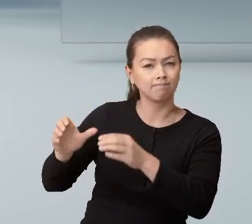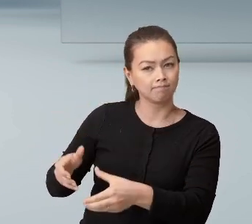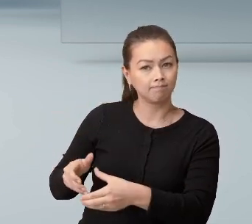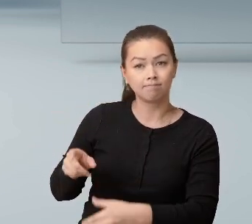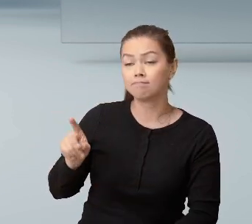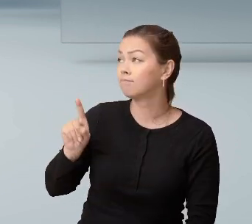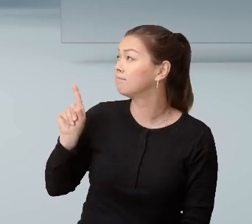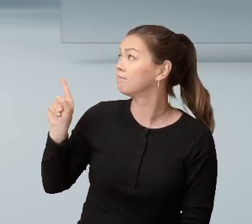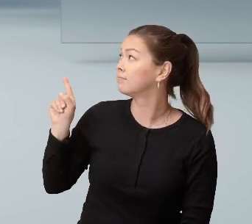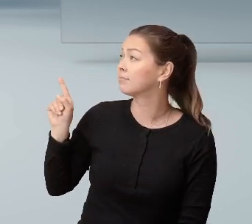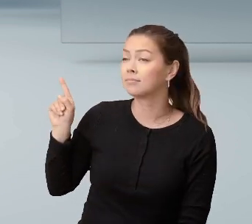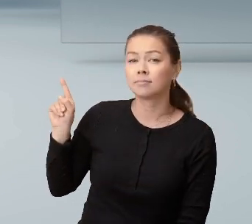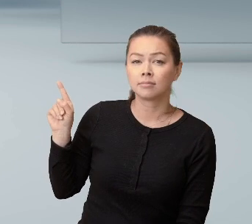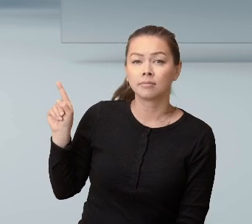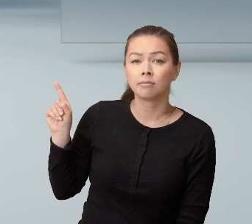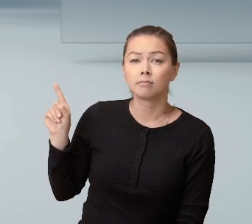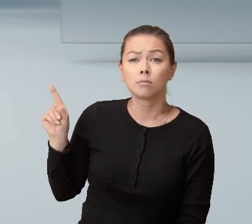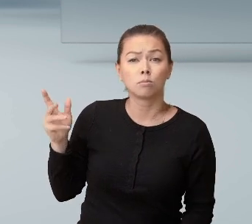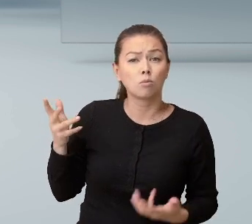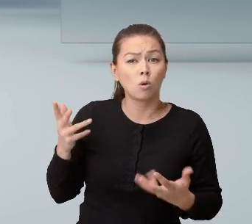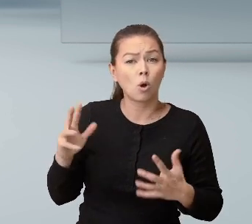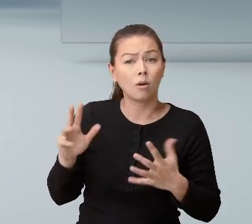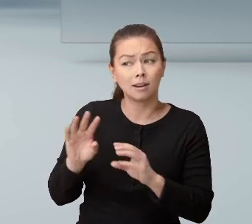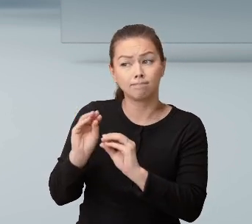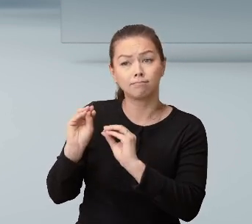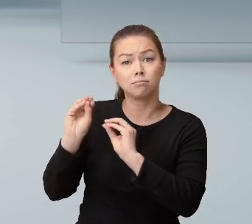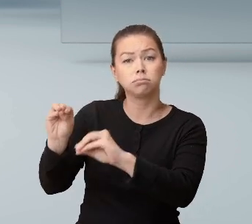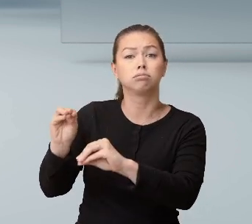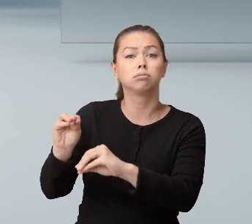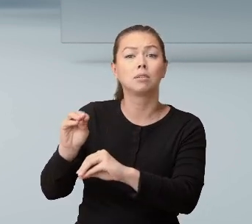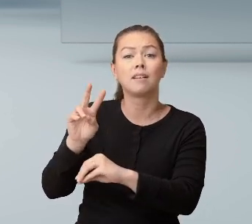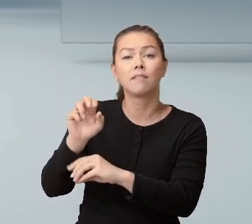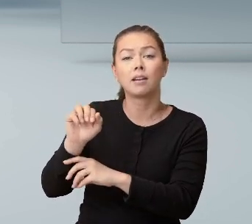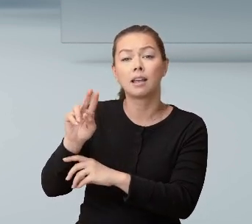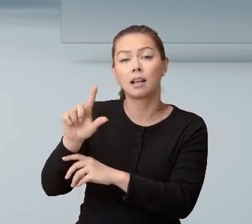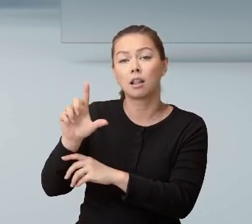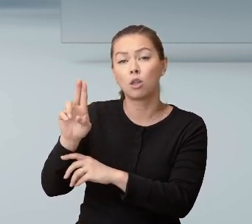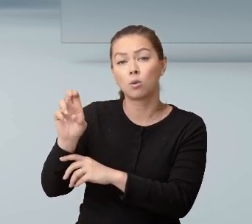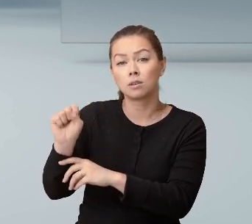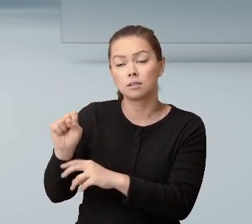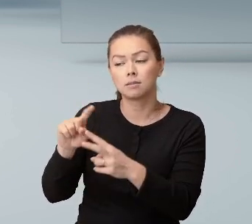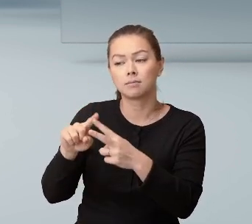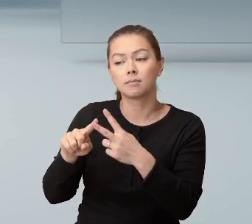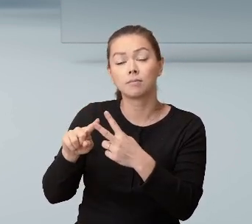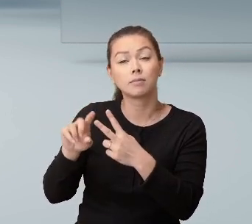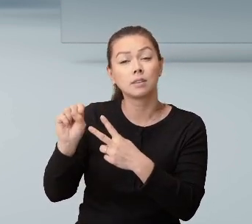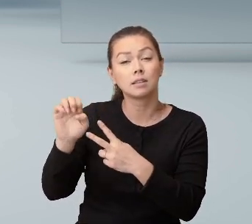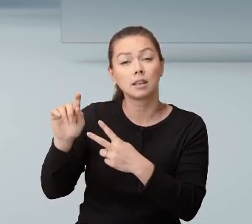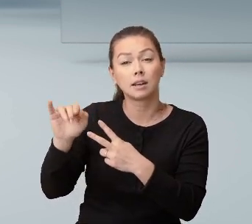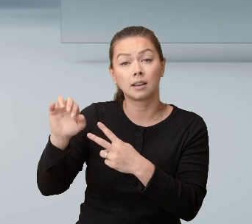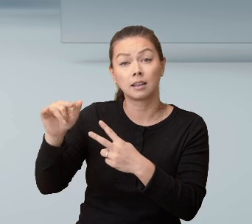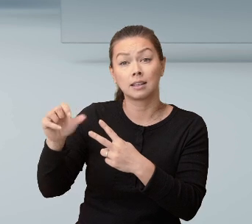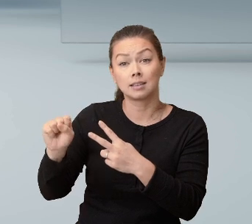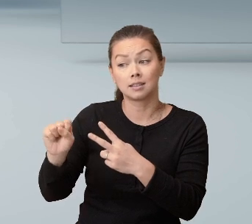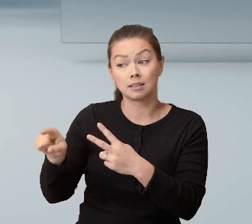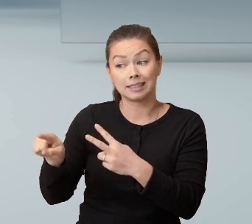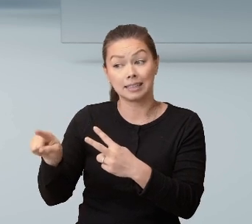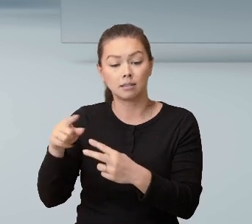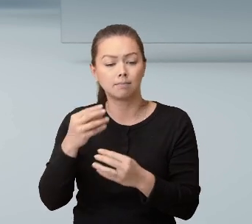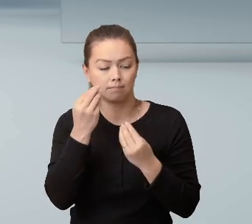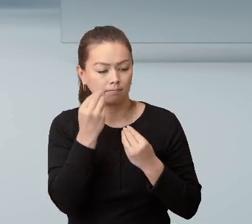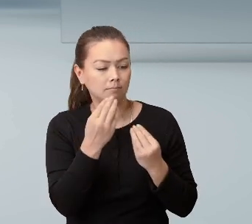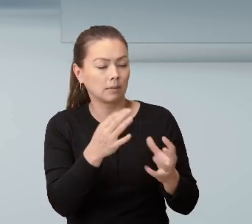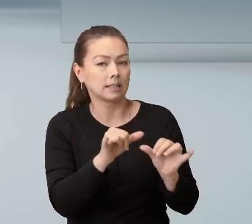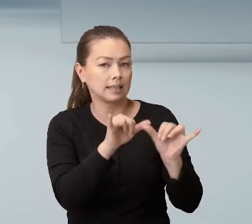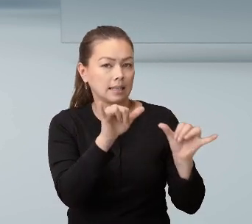These tools, which are already populated with a range of values and settings, basically tell the system what sensitive data